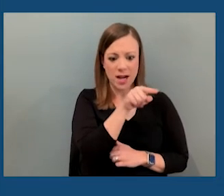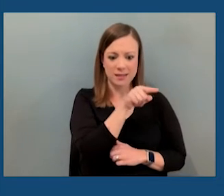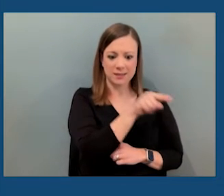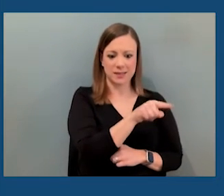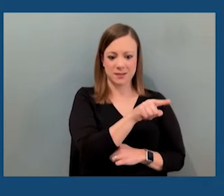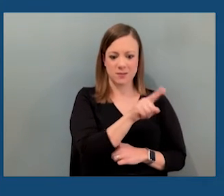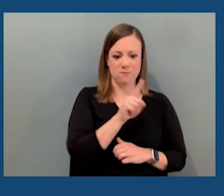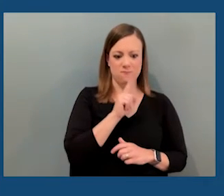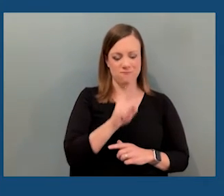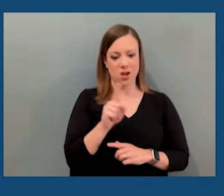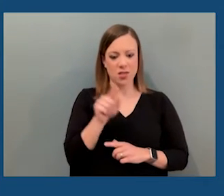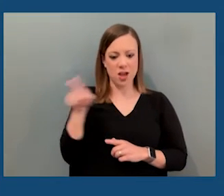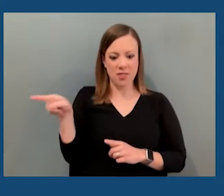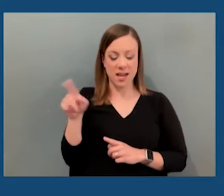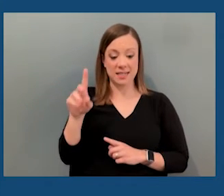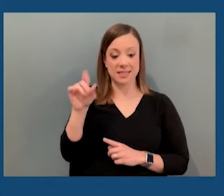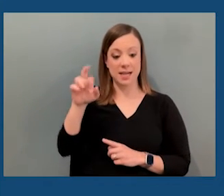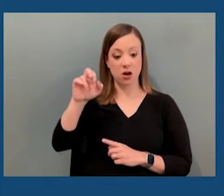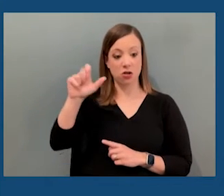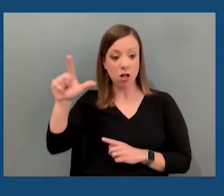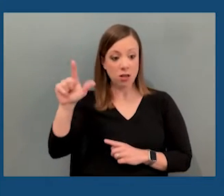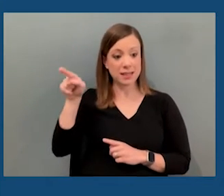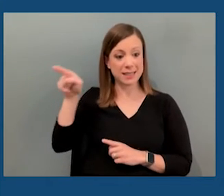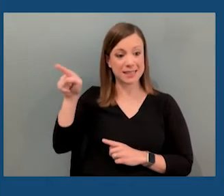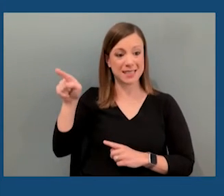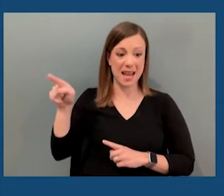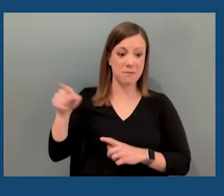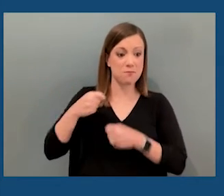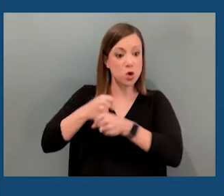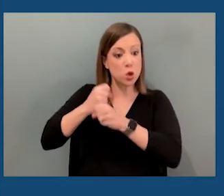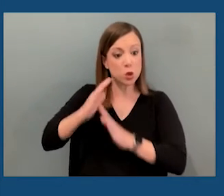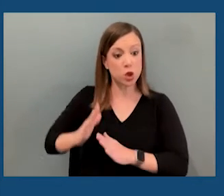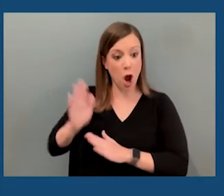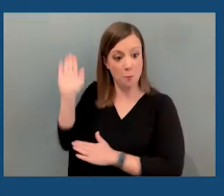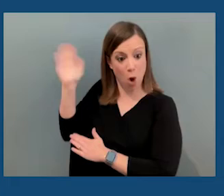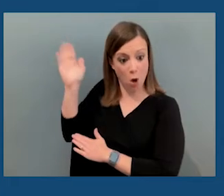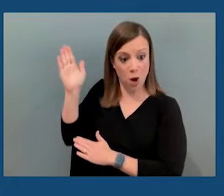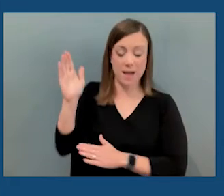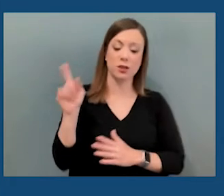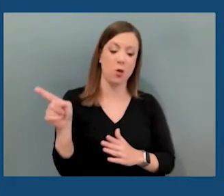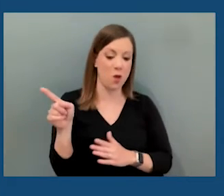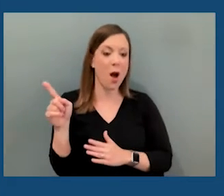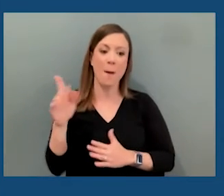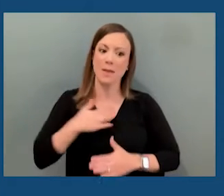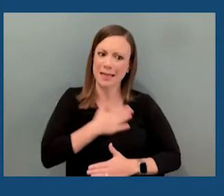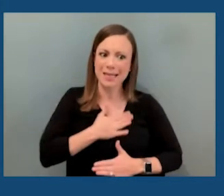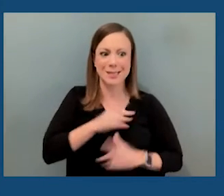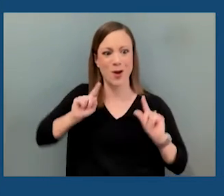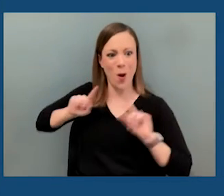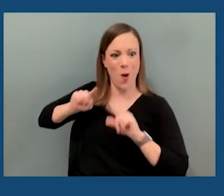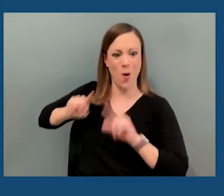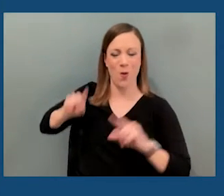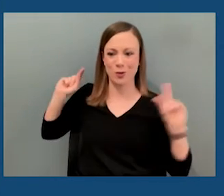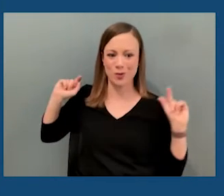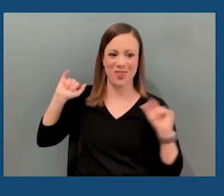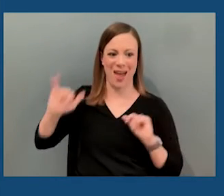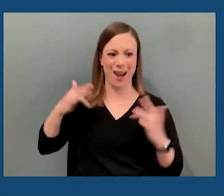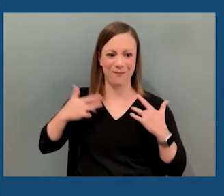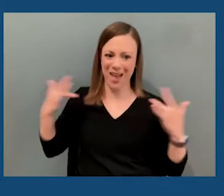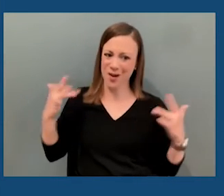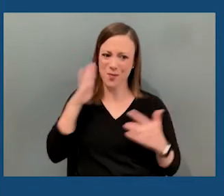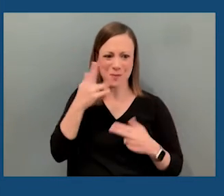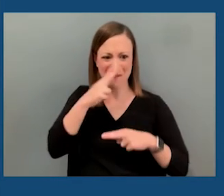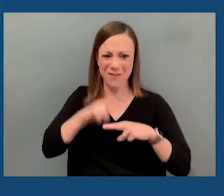Room. We hope you all come and support our cause and salute them. Now, back to the gov and the state budget.